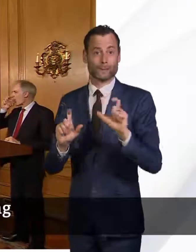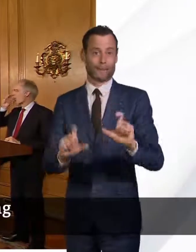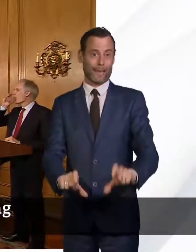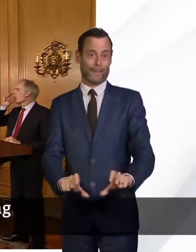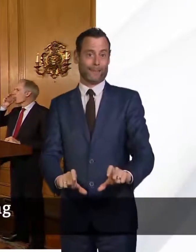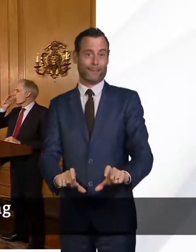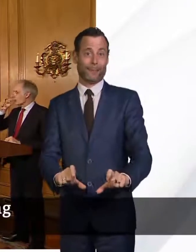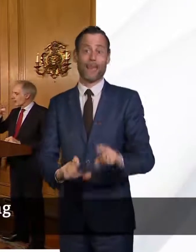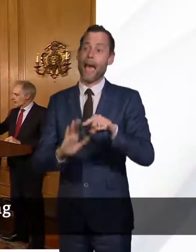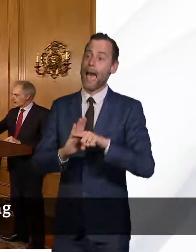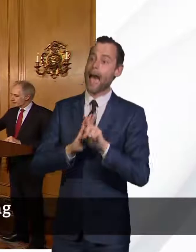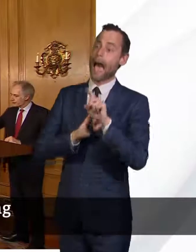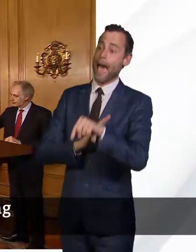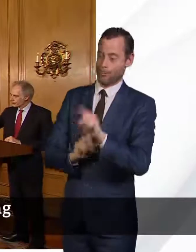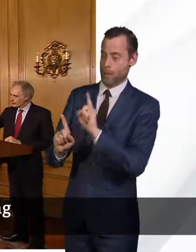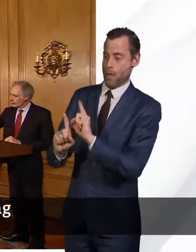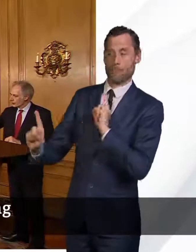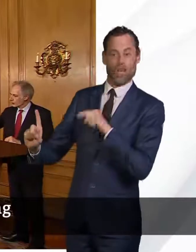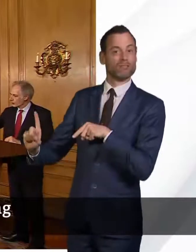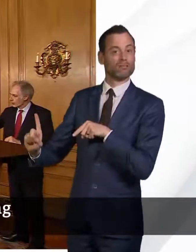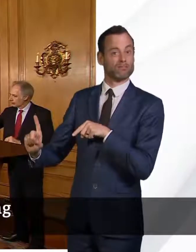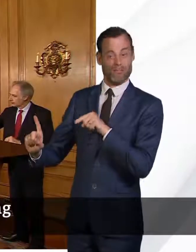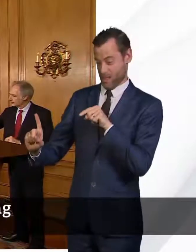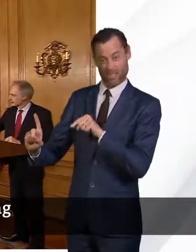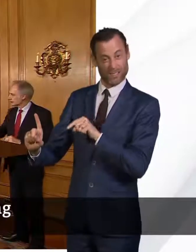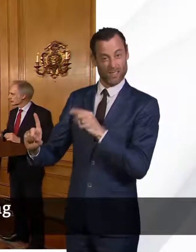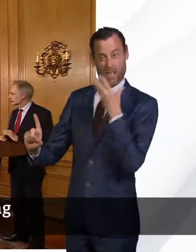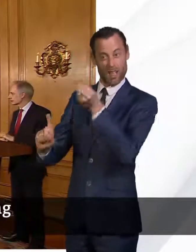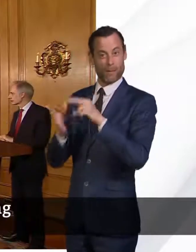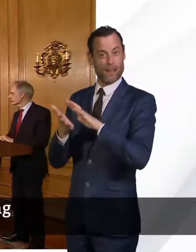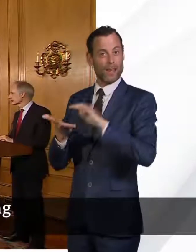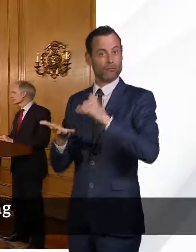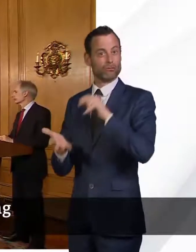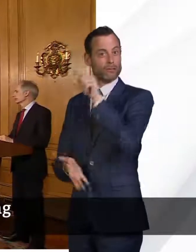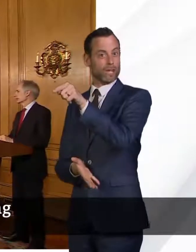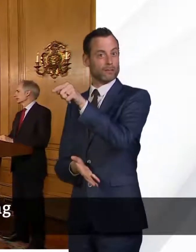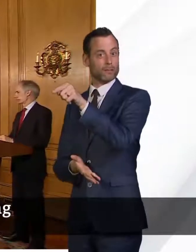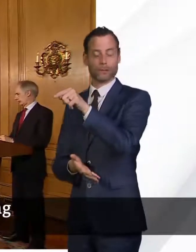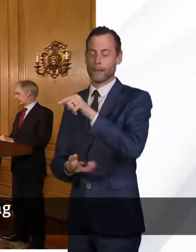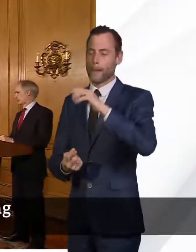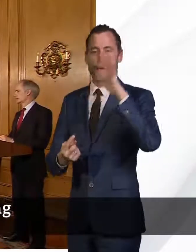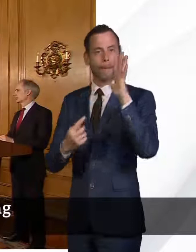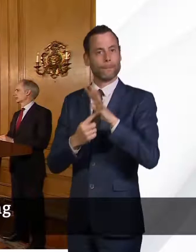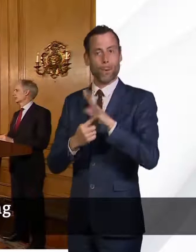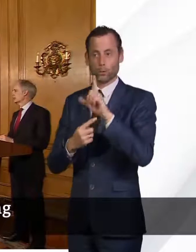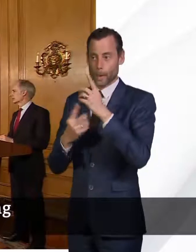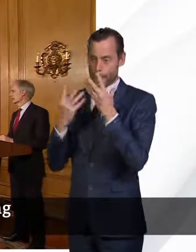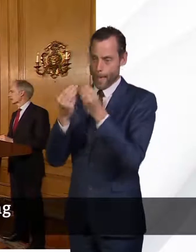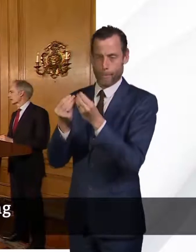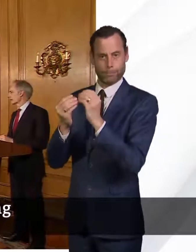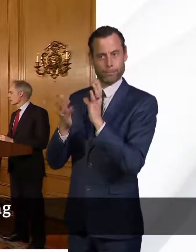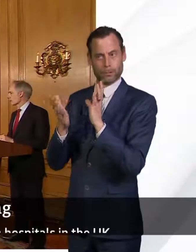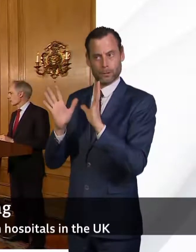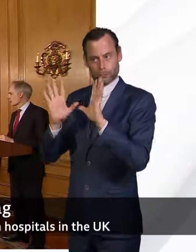possible, because that protects the NHS. And so far, the protection of the NHS is working. And this brings me to